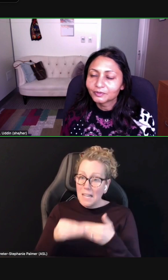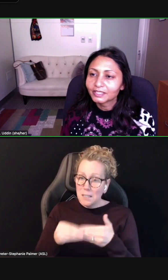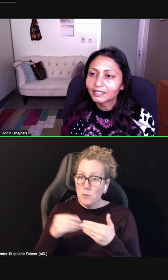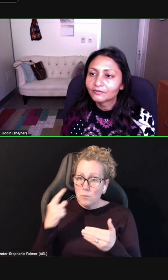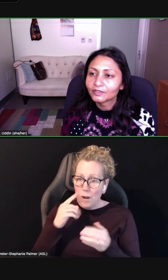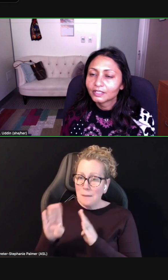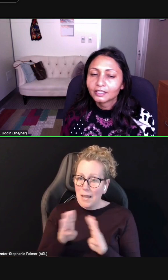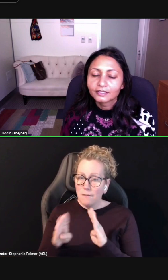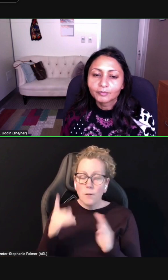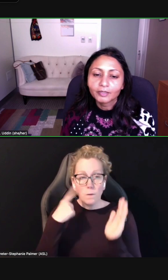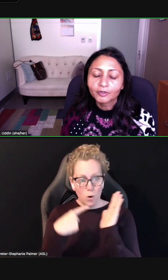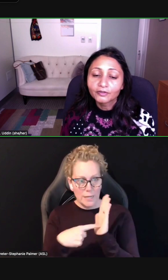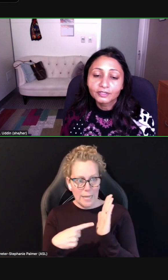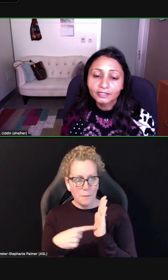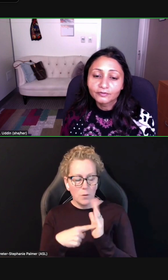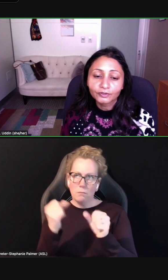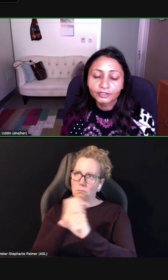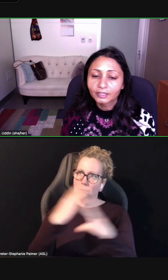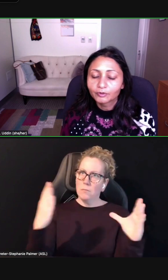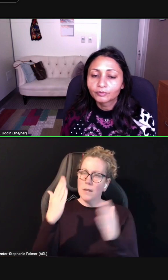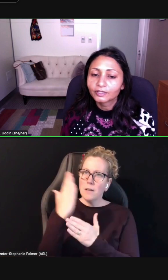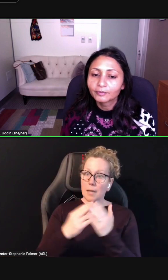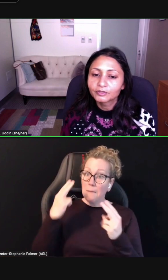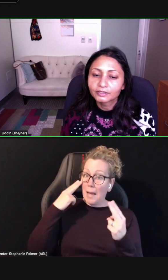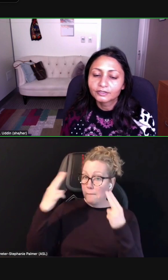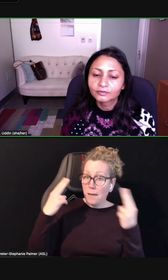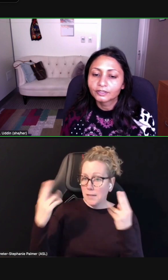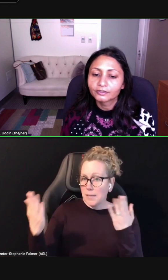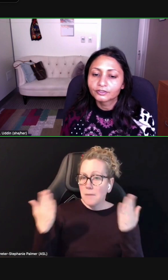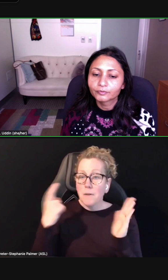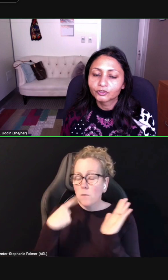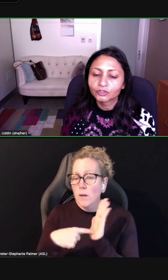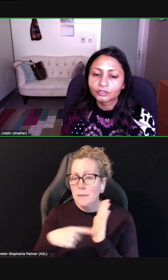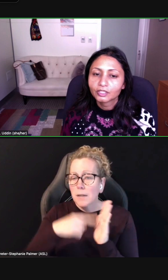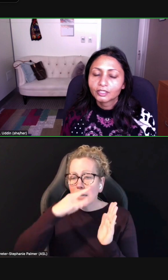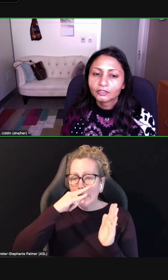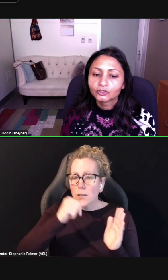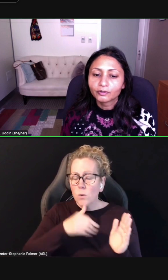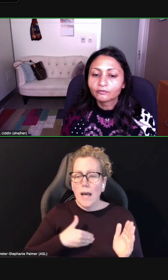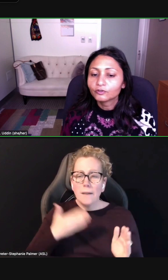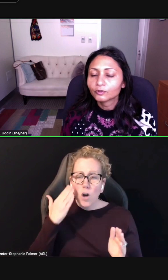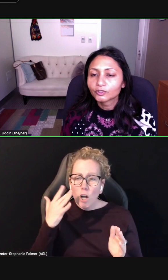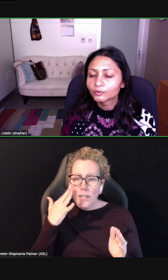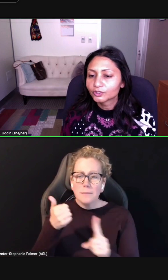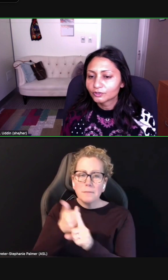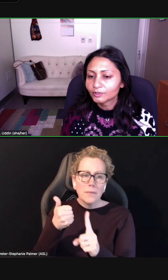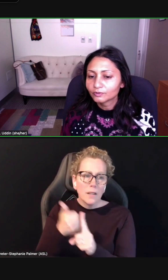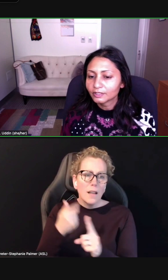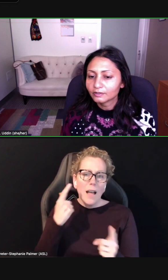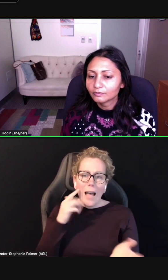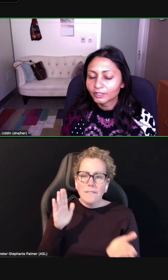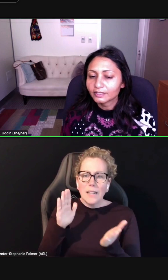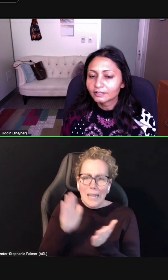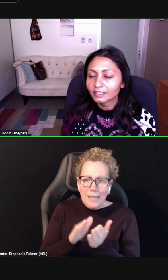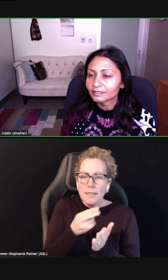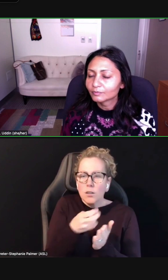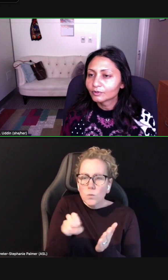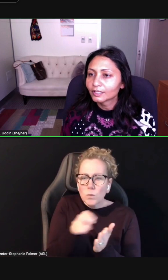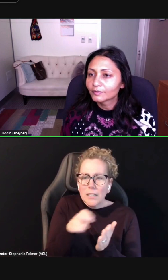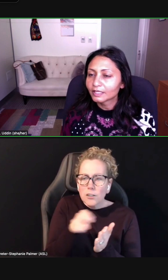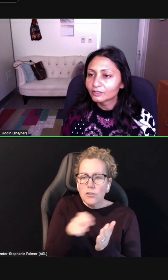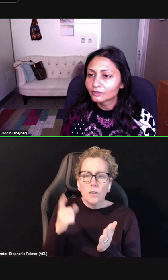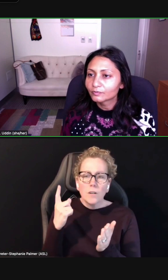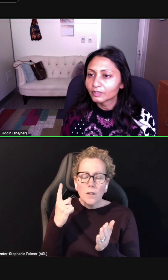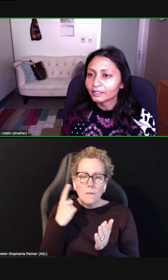imagine that we'd have some hypotheses. For example, perhaps the kids with autism are just showing fewer switches between brain states,